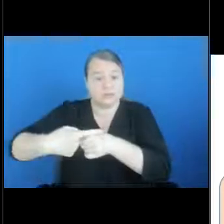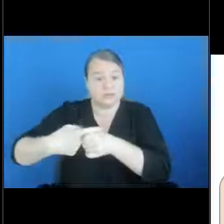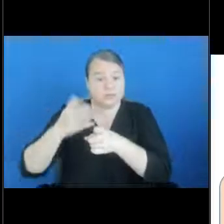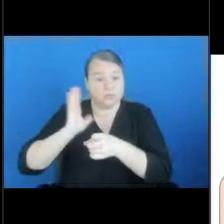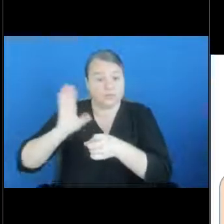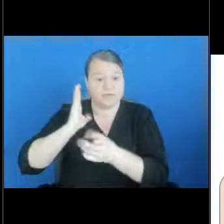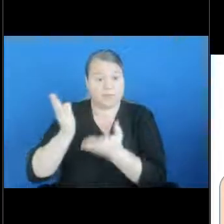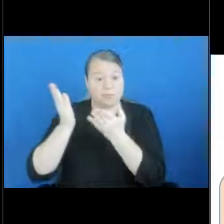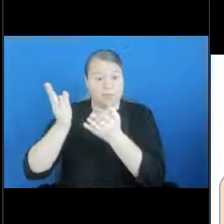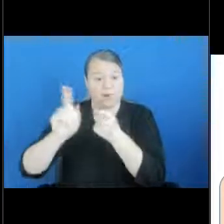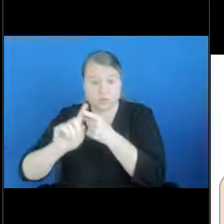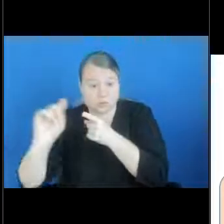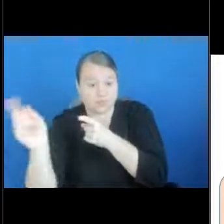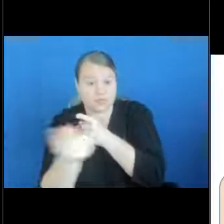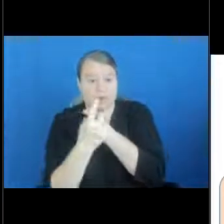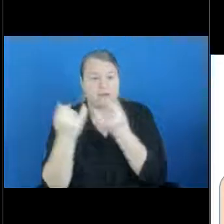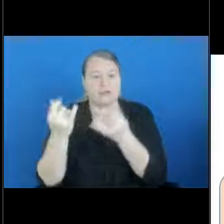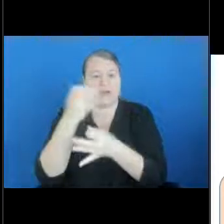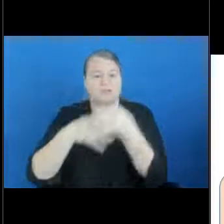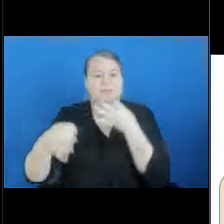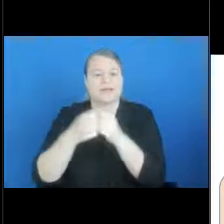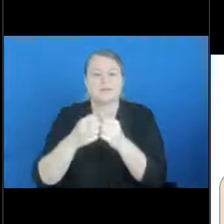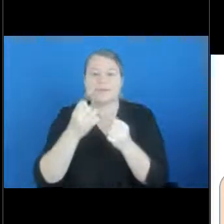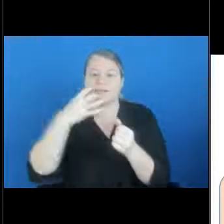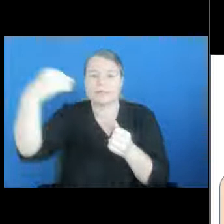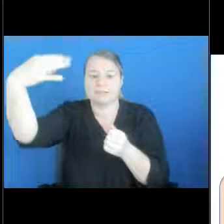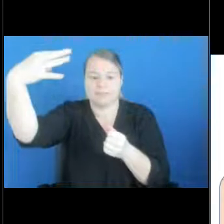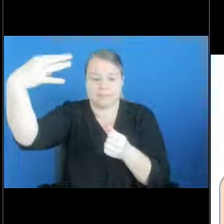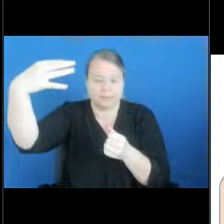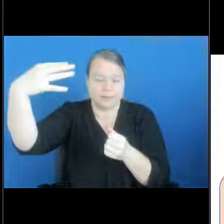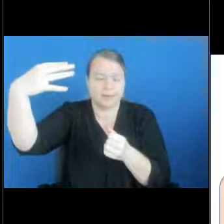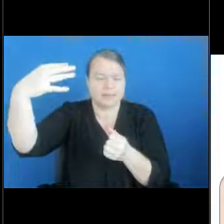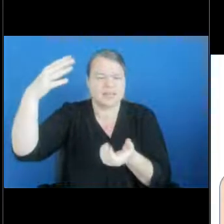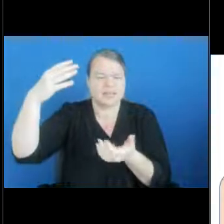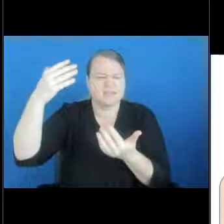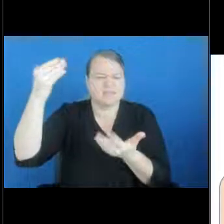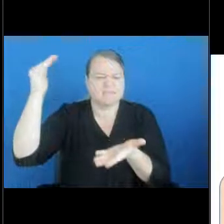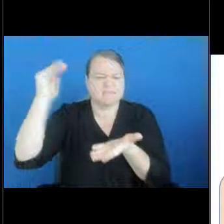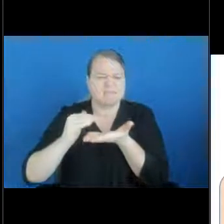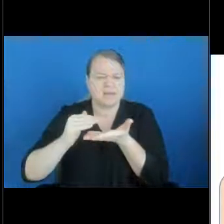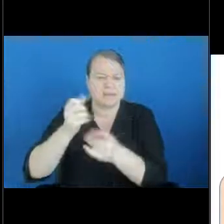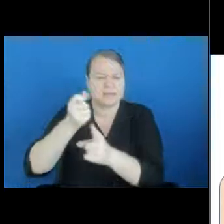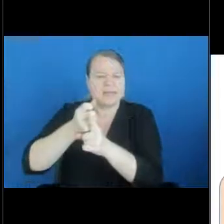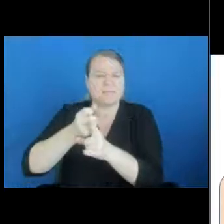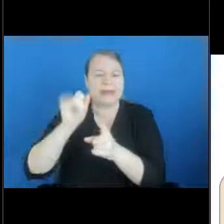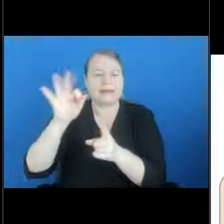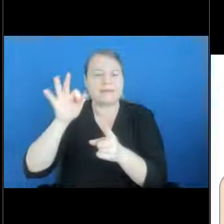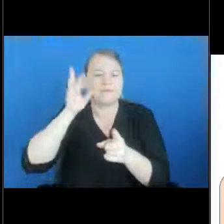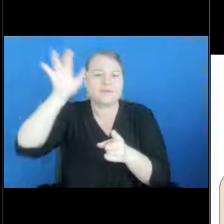roundabout has been replaced with a signalized intersection, which minimizes impacts to future expansion of WMATA